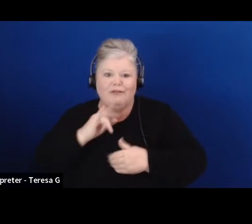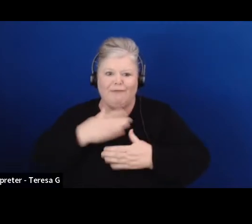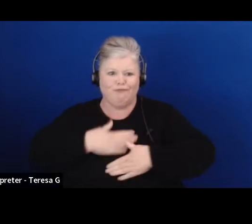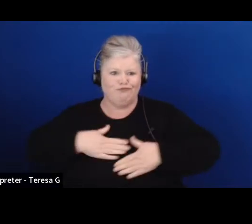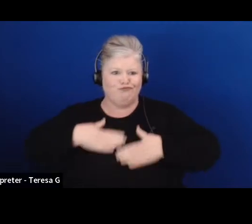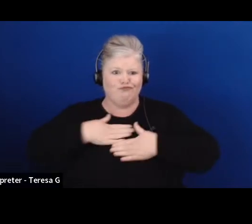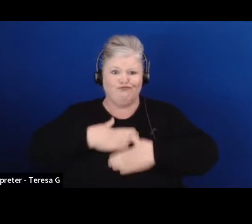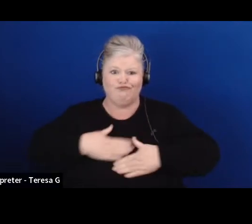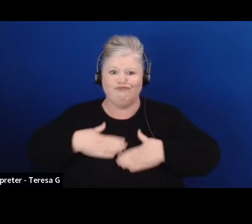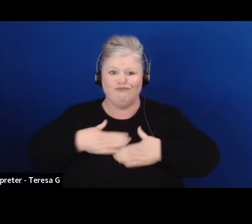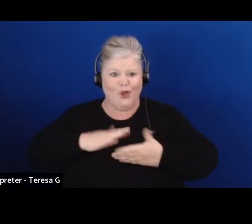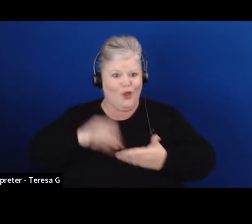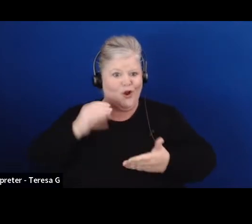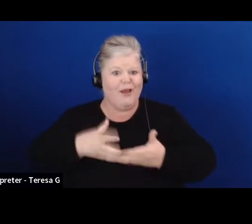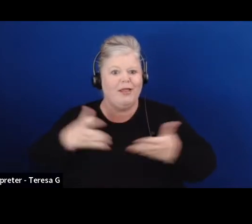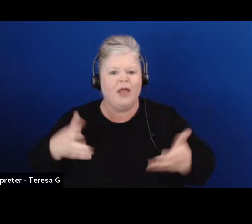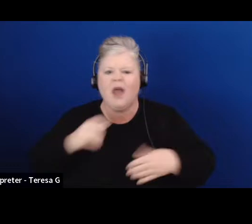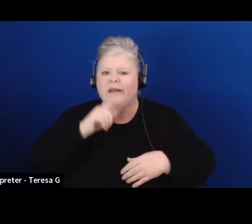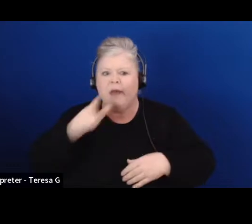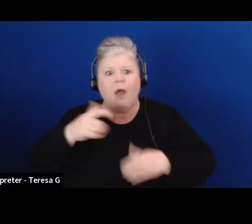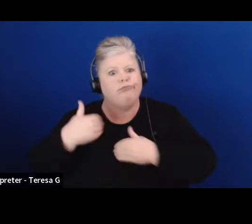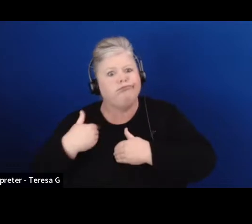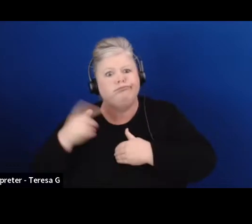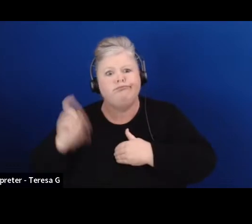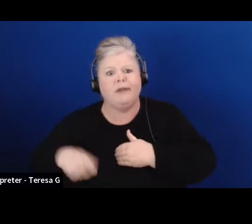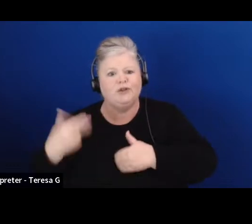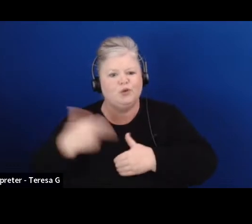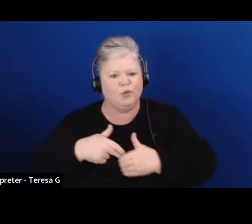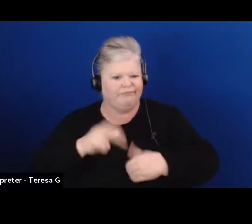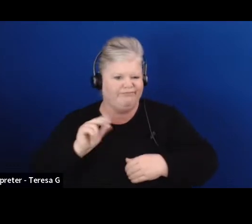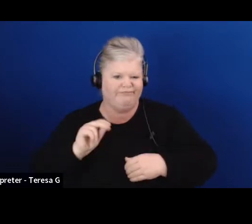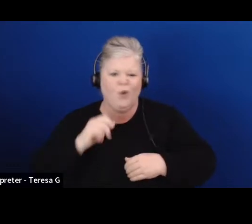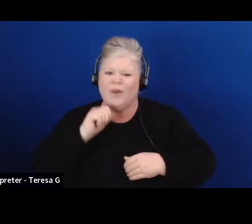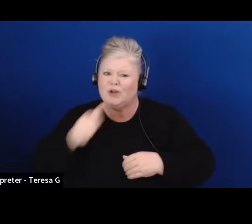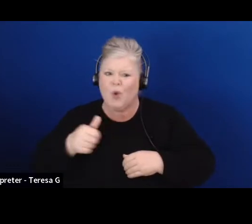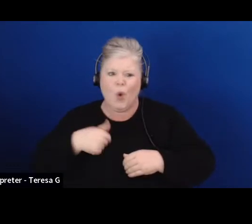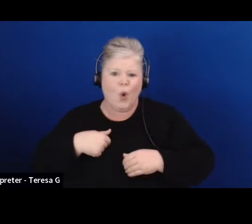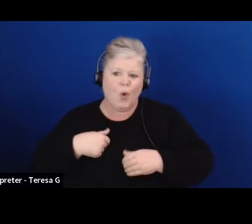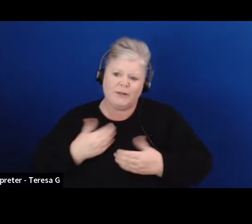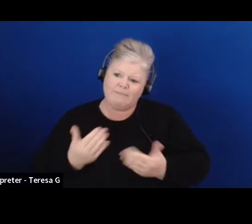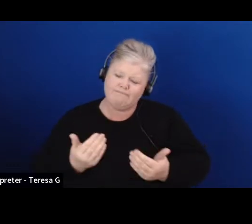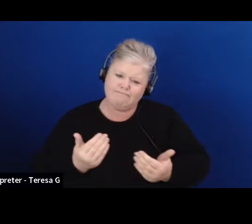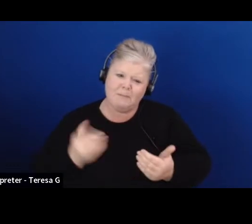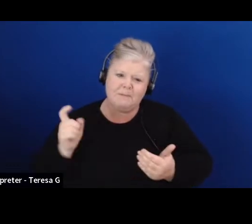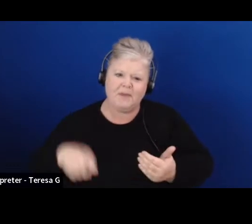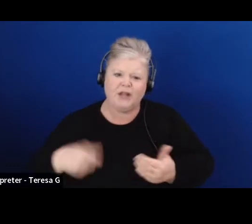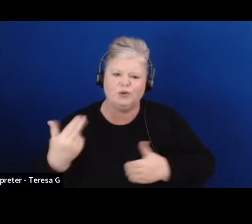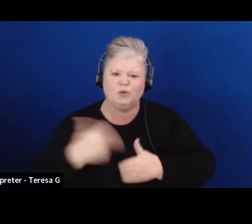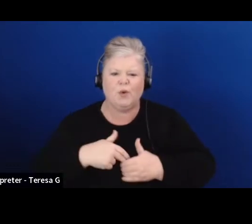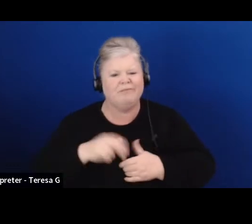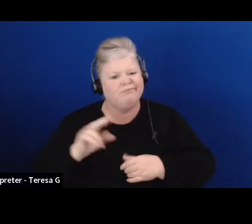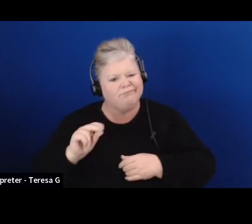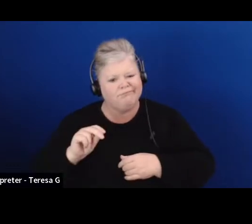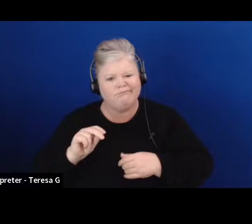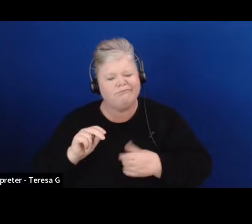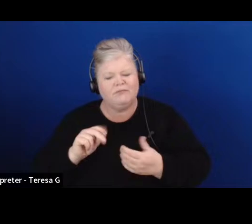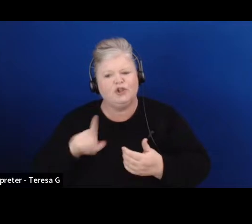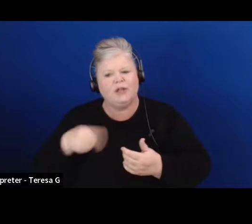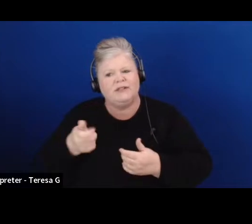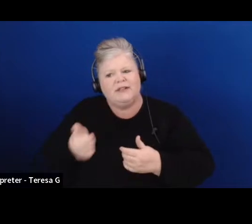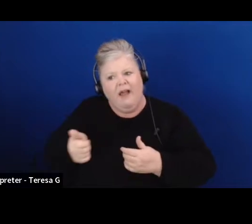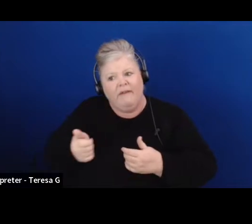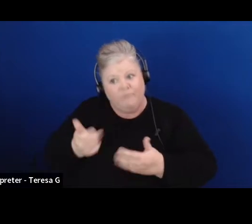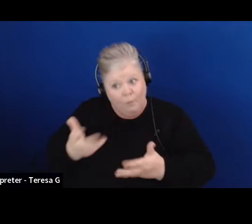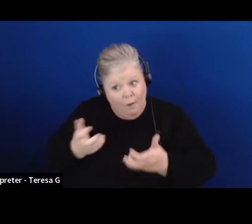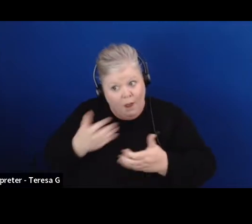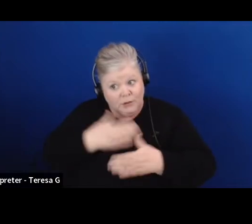without any obligation to join. We don't pressure people to join the club. We want you to join the club because you enjoy